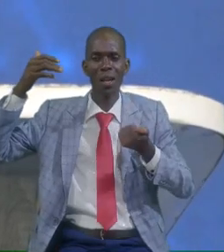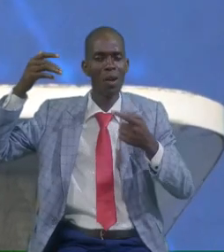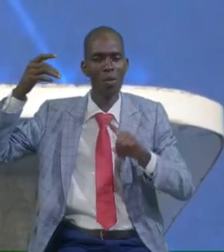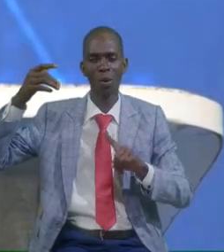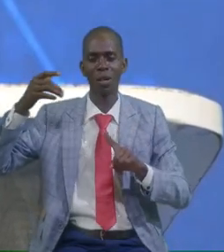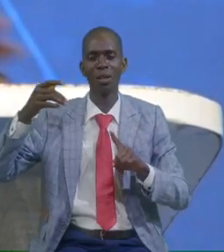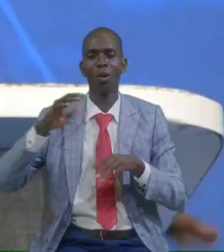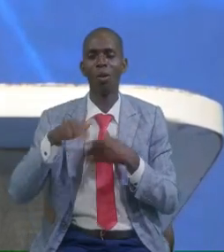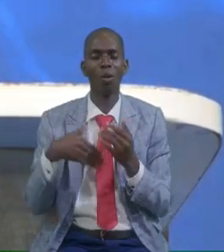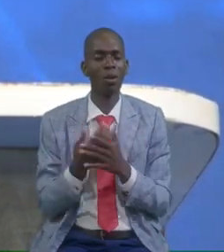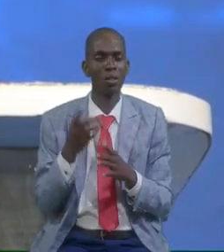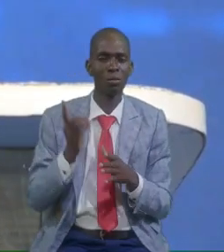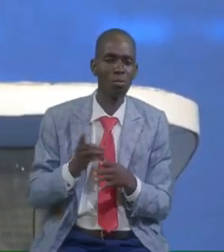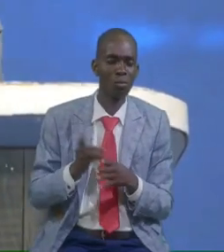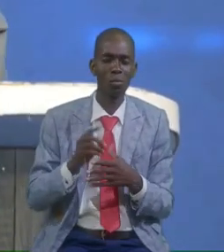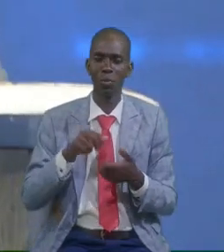impotence, whatever.